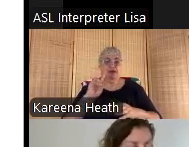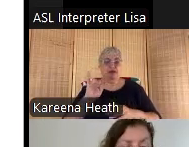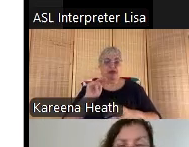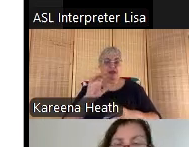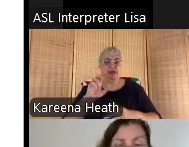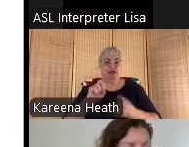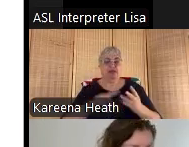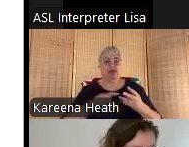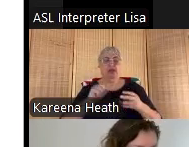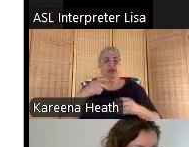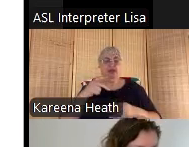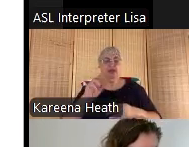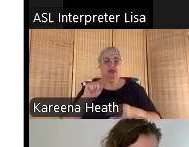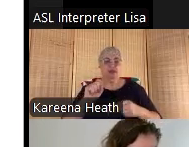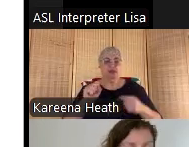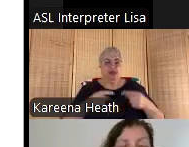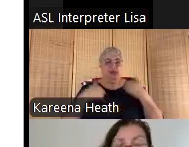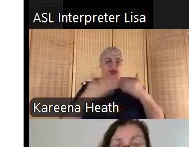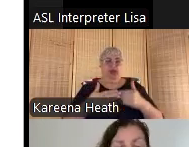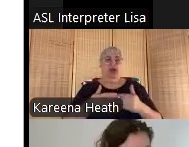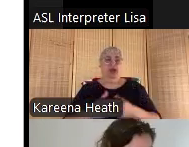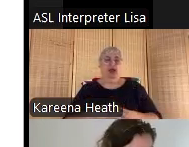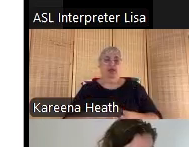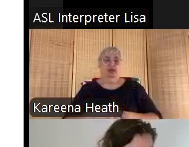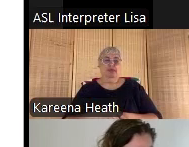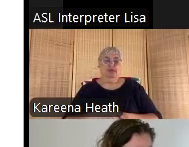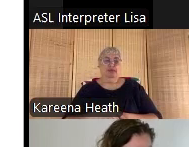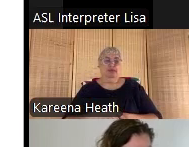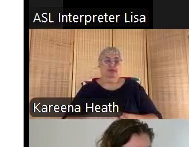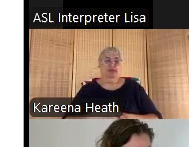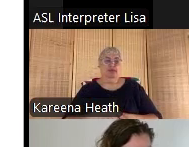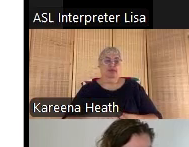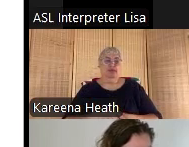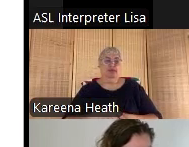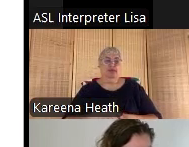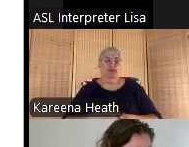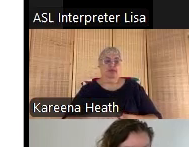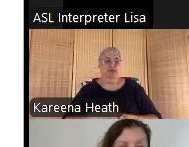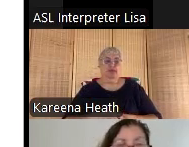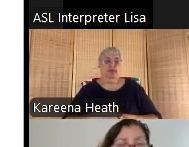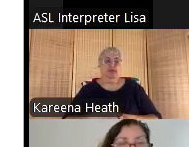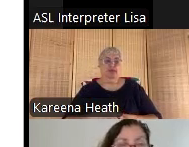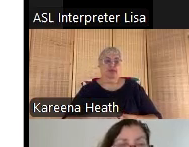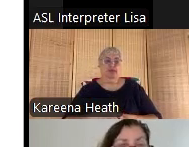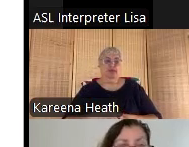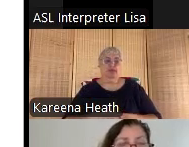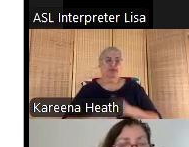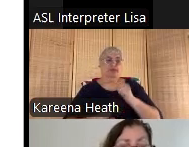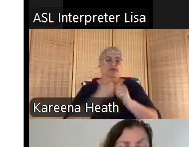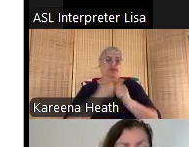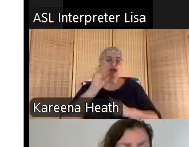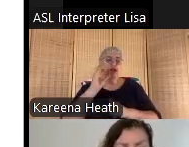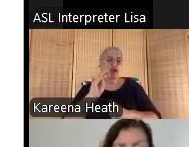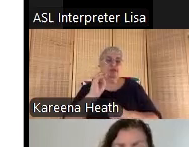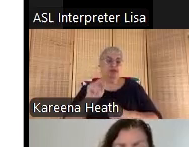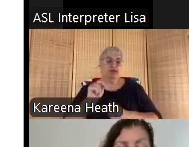sports injuries. I guess we can go to the next slide. Thank you. So these are the next slide is the most common leading